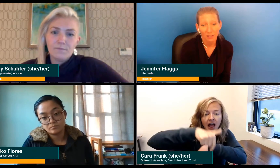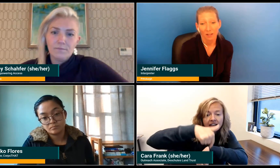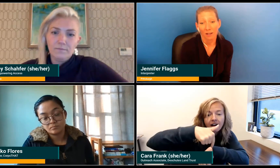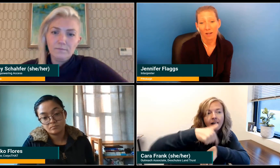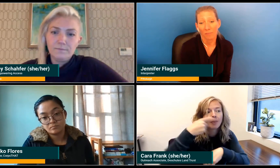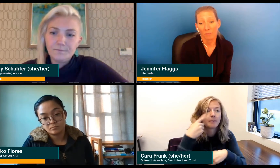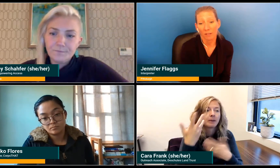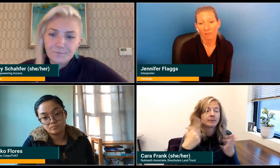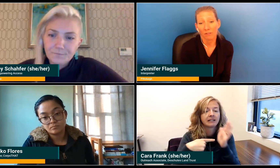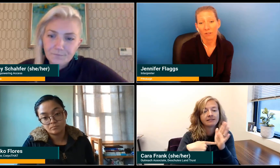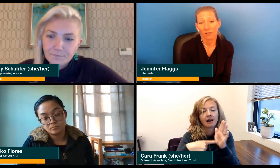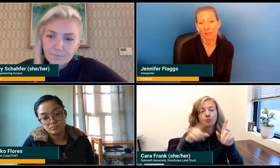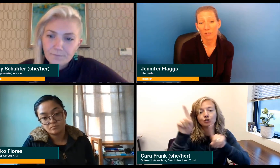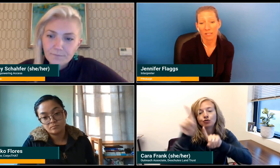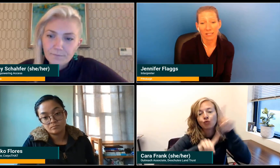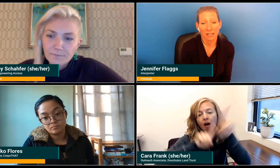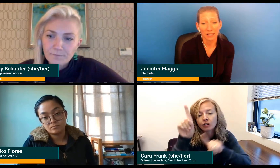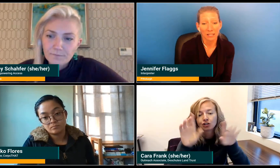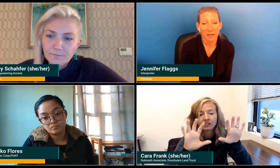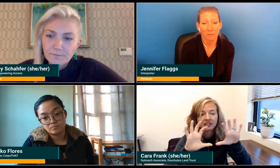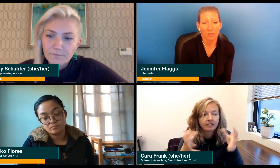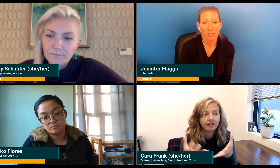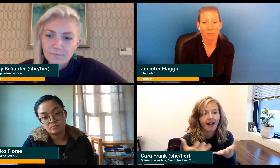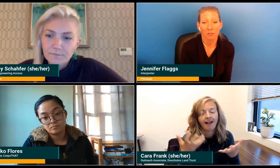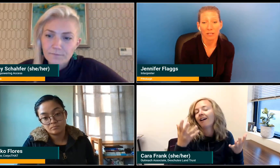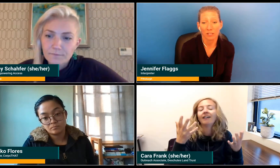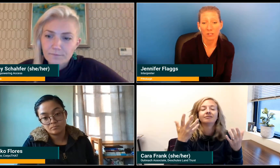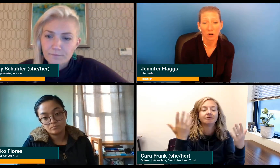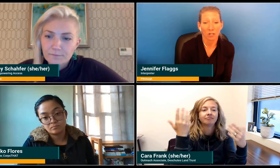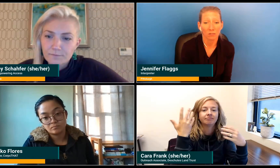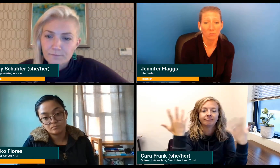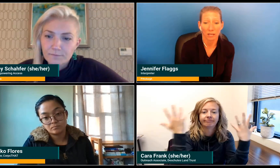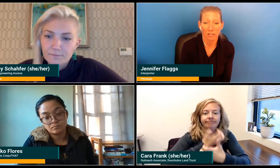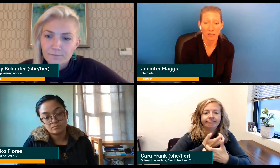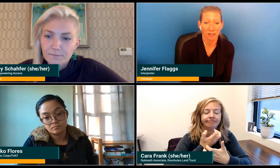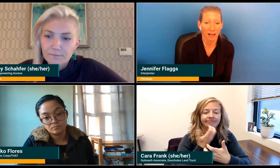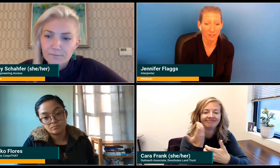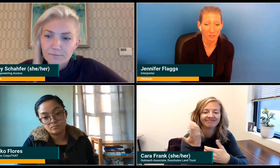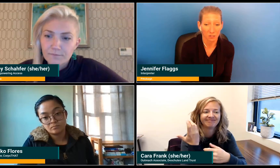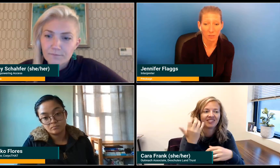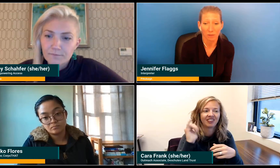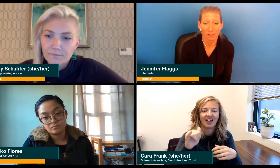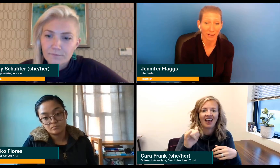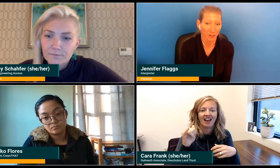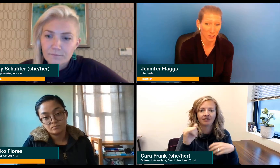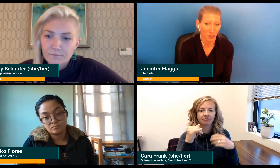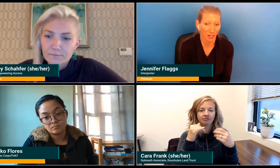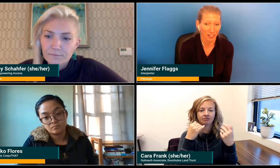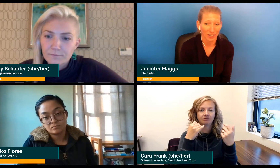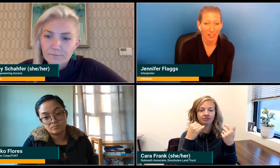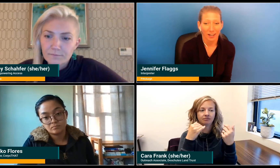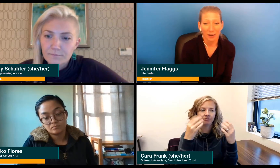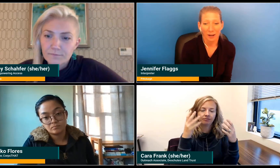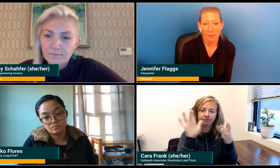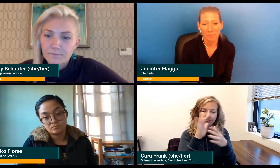aids. If there's things at nighttime, for example, like stargazing classes or something like that in the